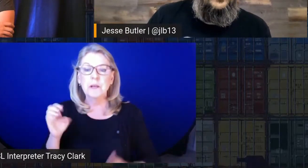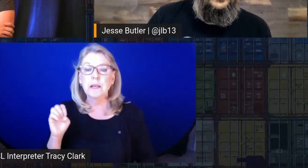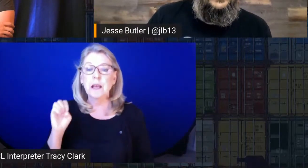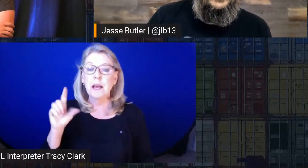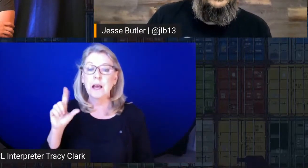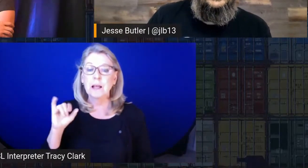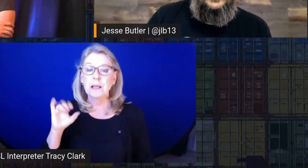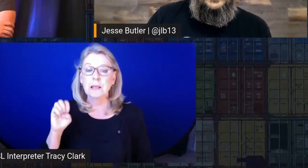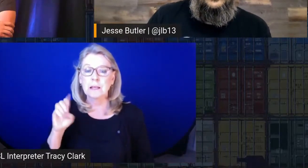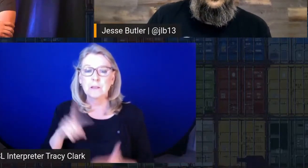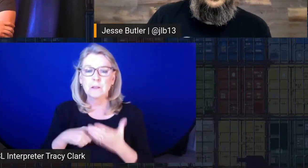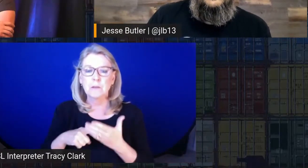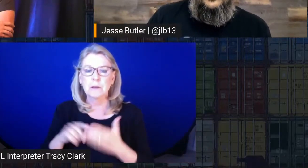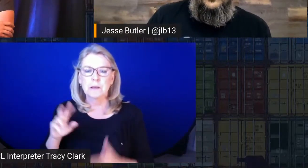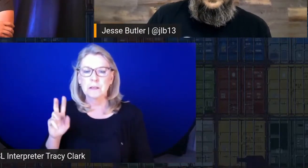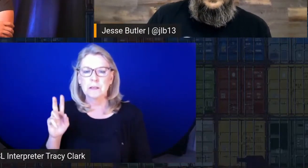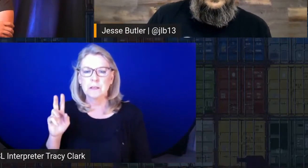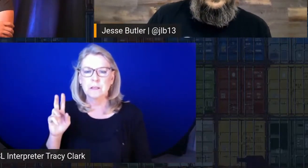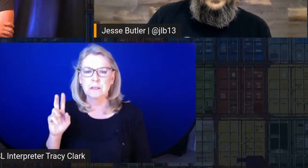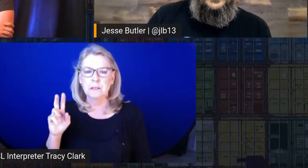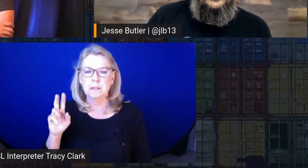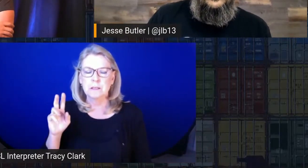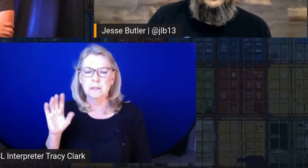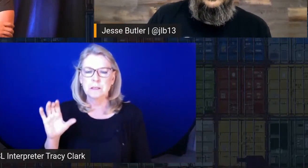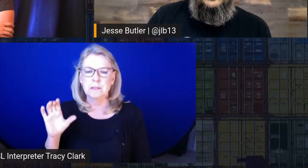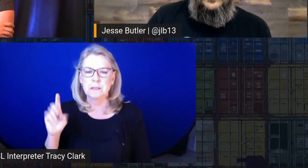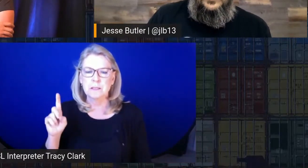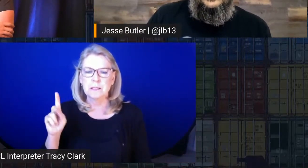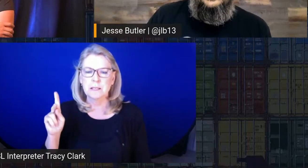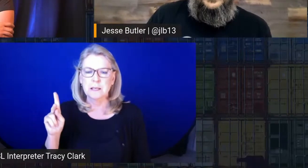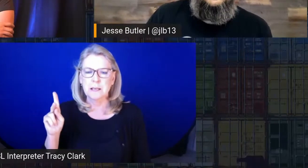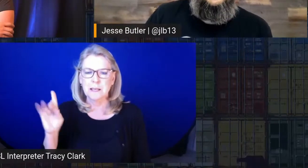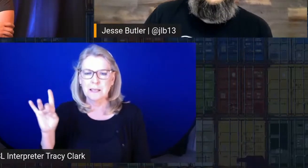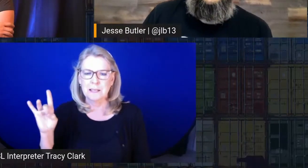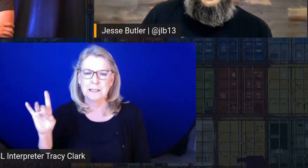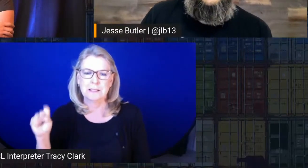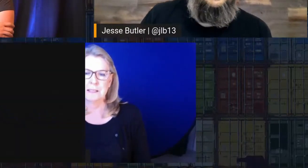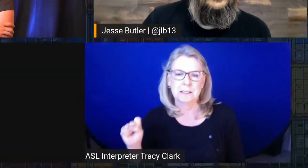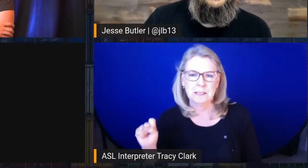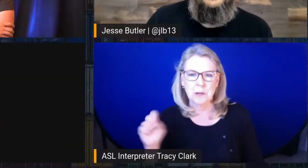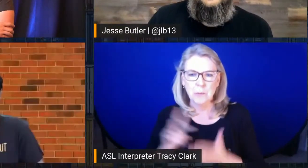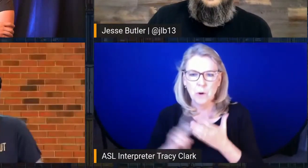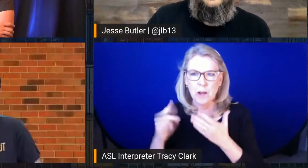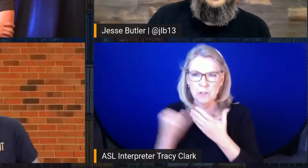talk about what it is and what they've been working on. And we have some awesome announcements to make.